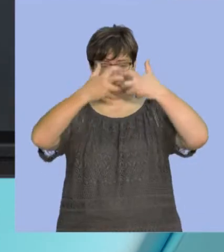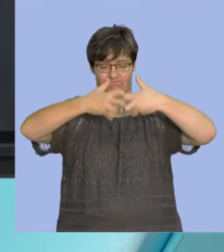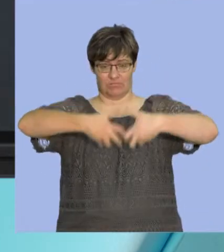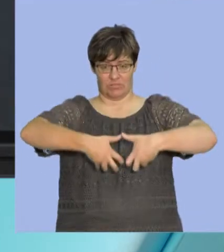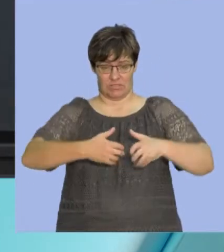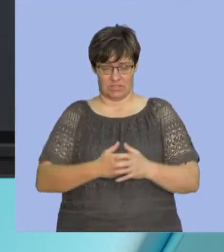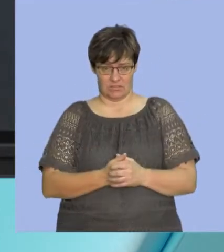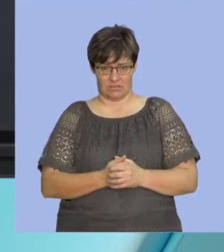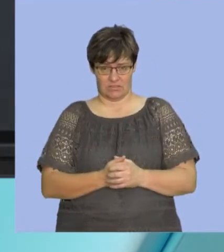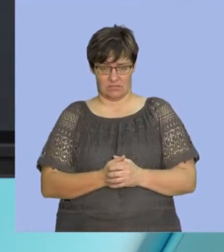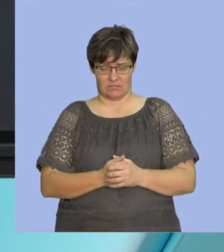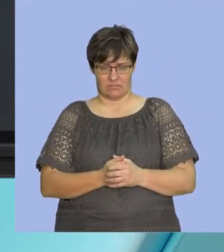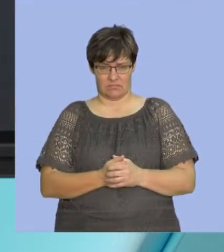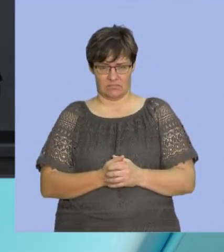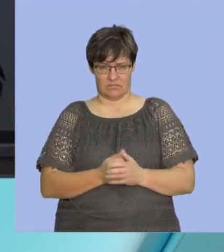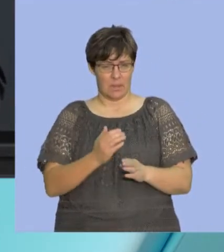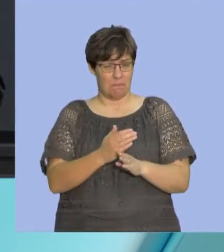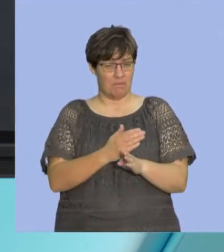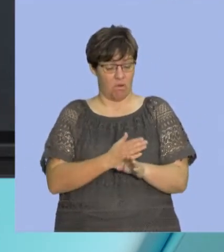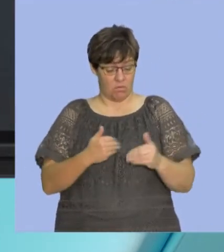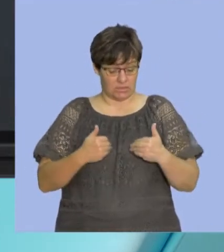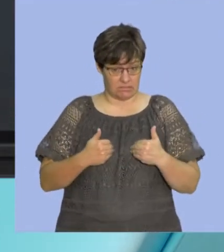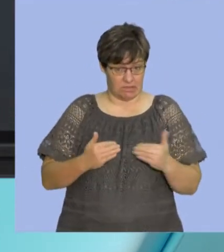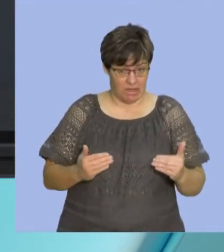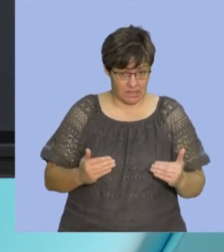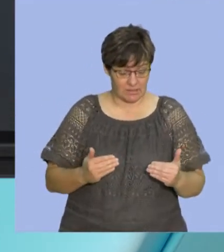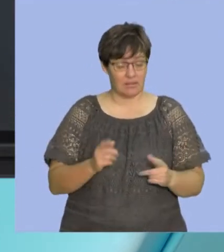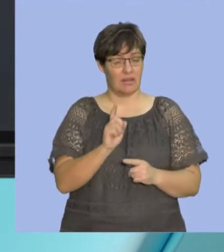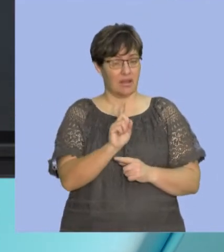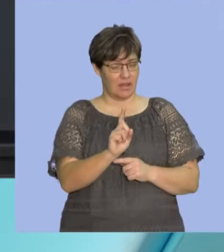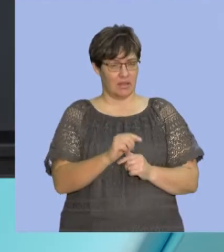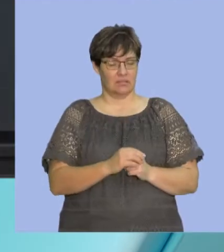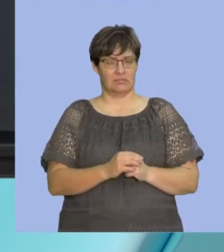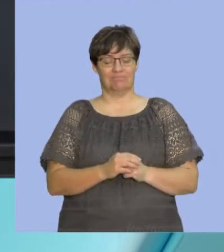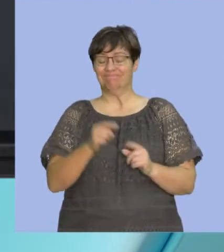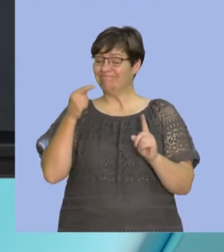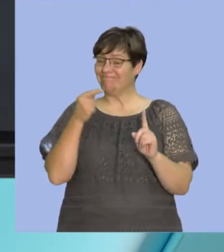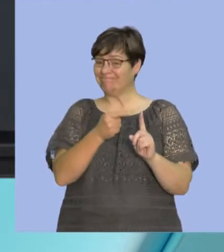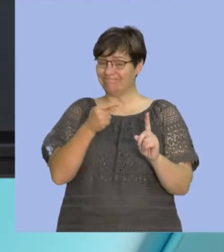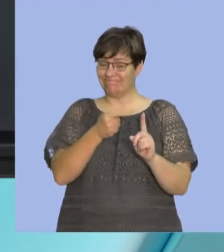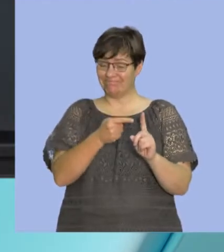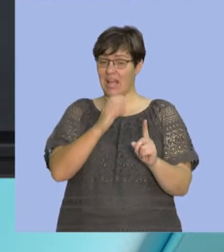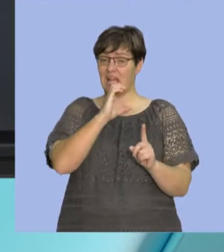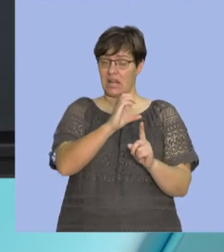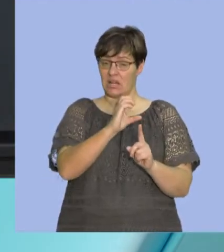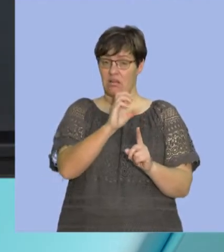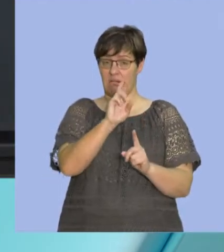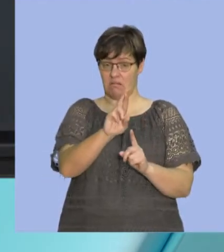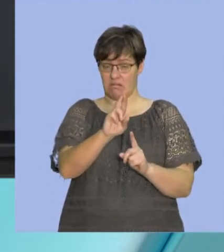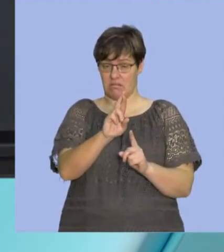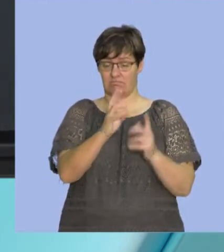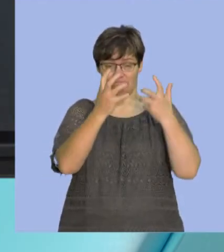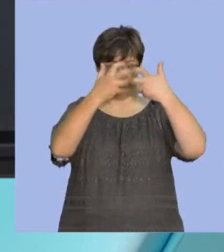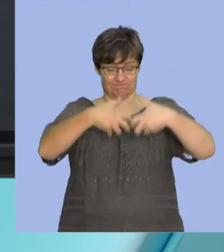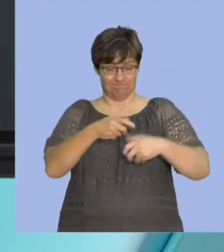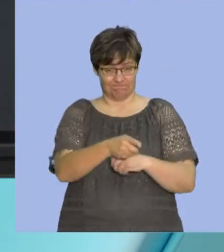we even set foot or embark on this destination, this particular creditors' recon is what